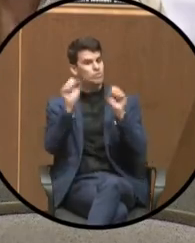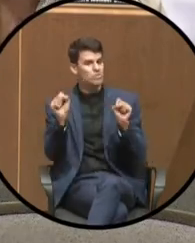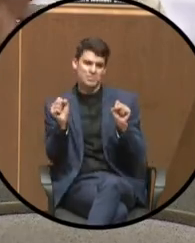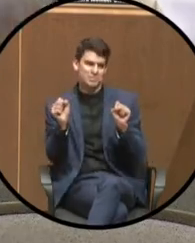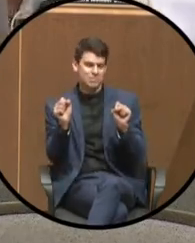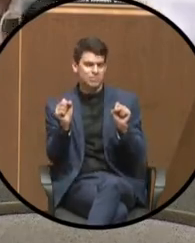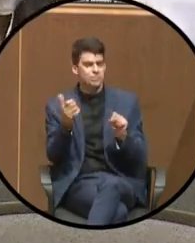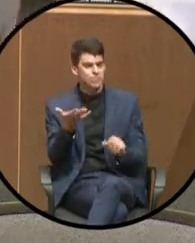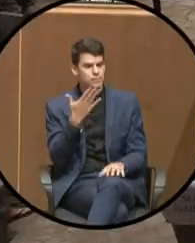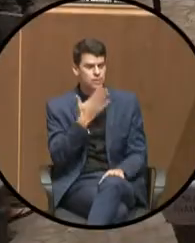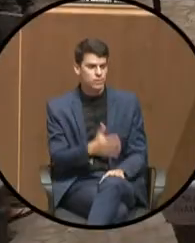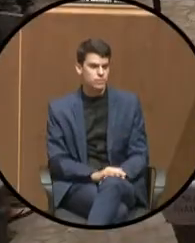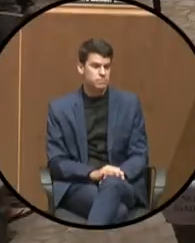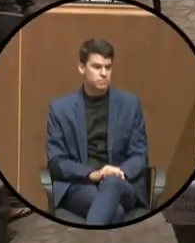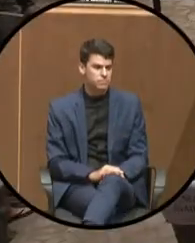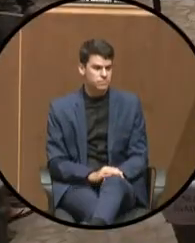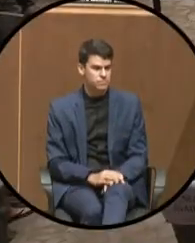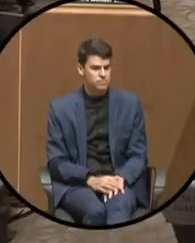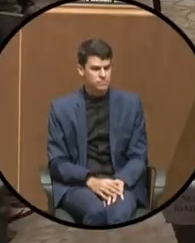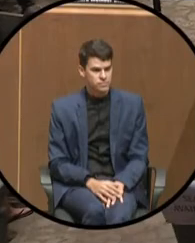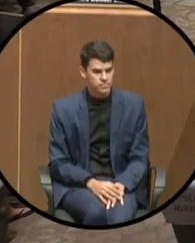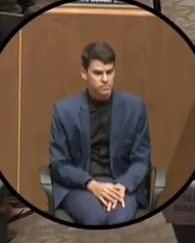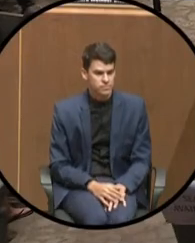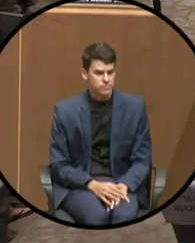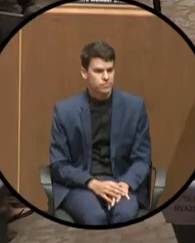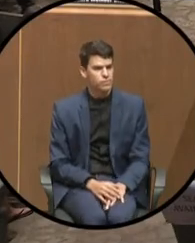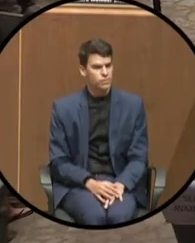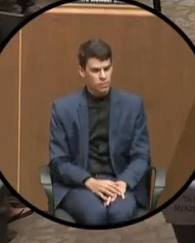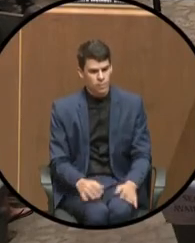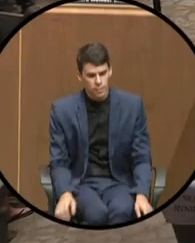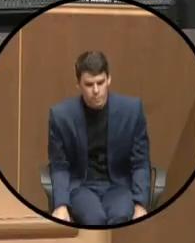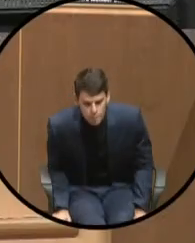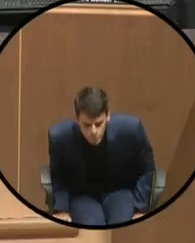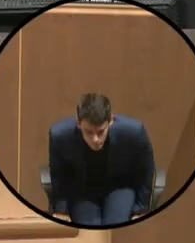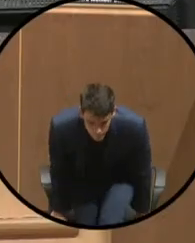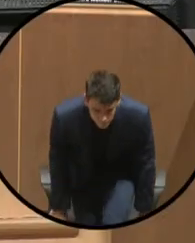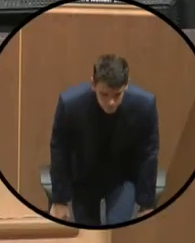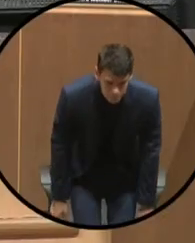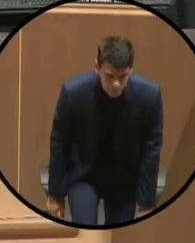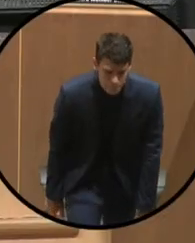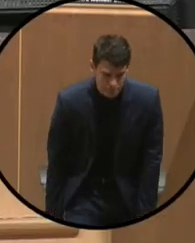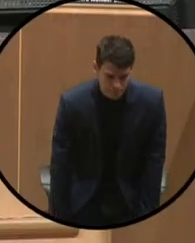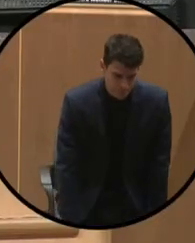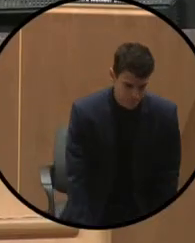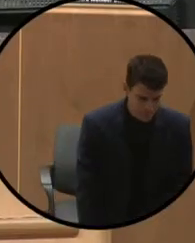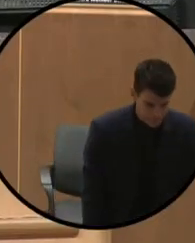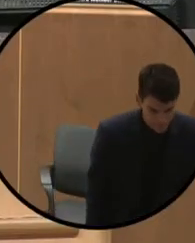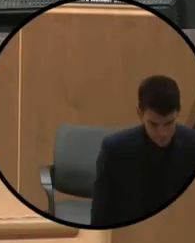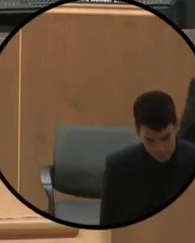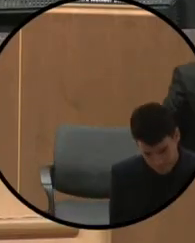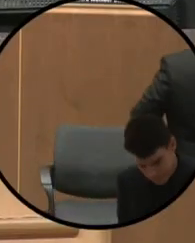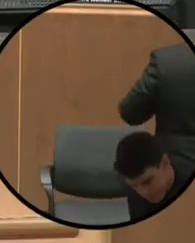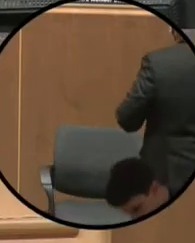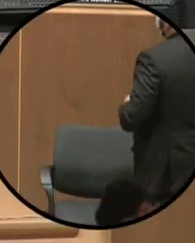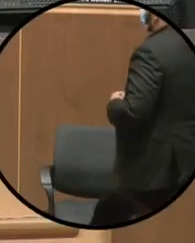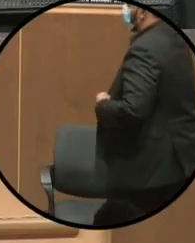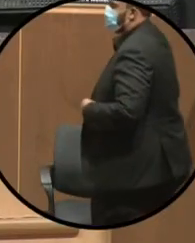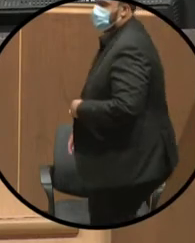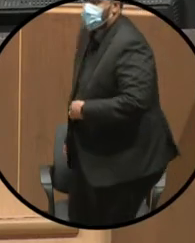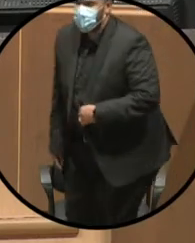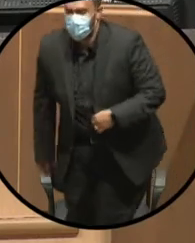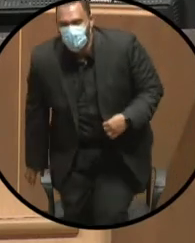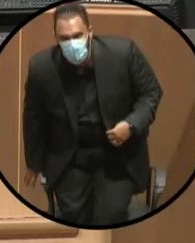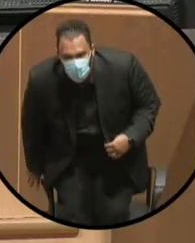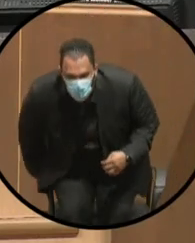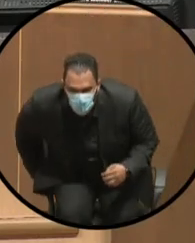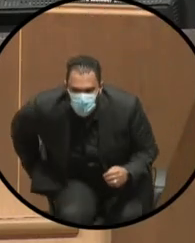you. Thank you. Before I call on the next speaker, I want to recognize all of you that are wearing your mask, and I thank